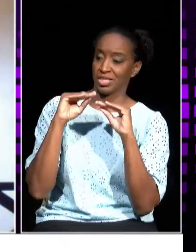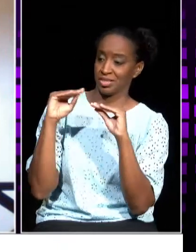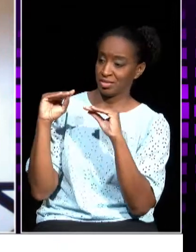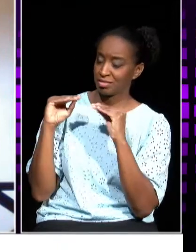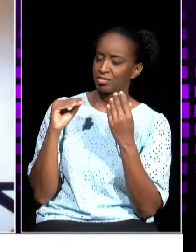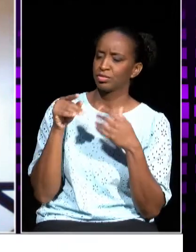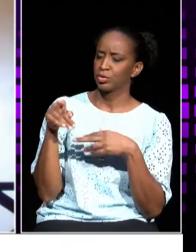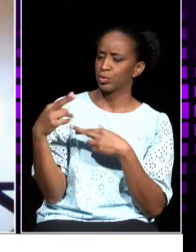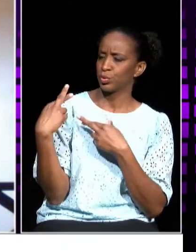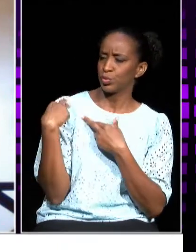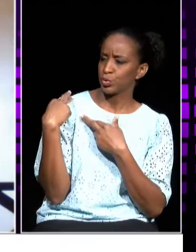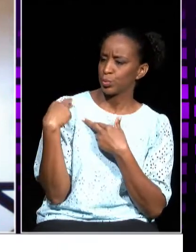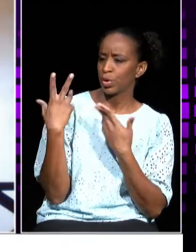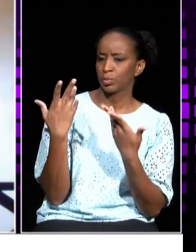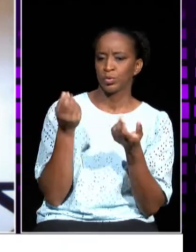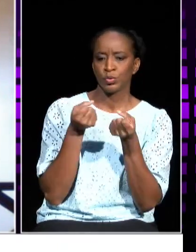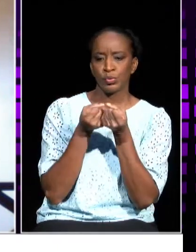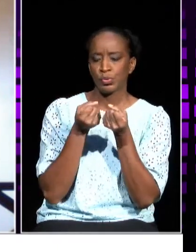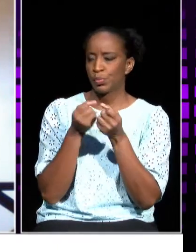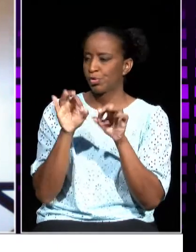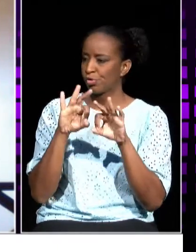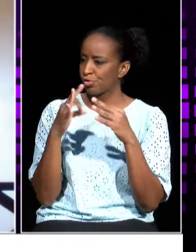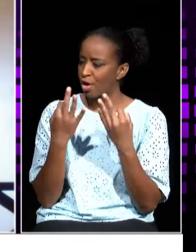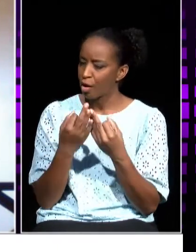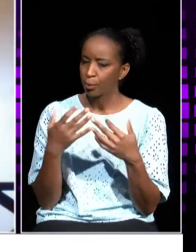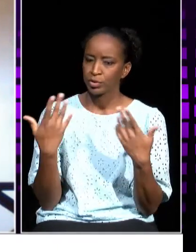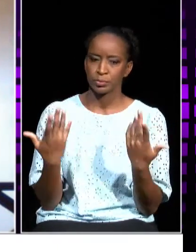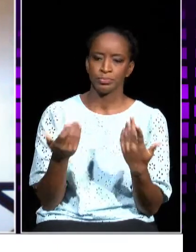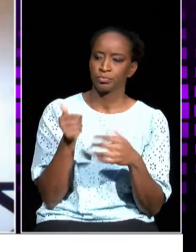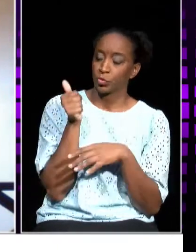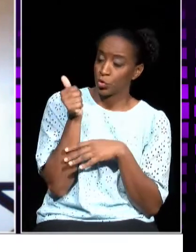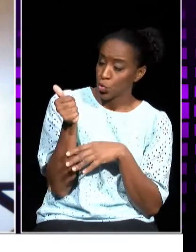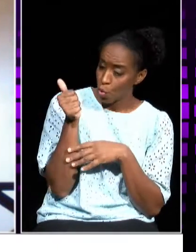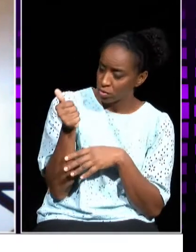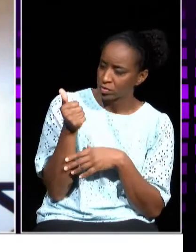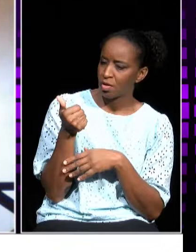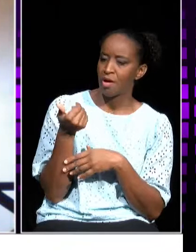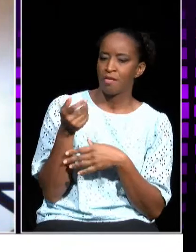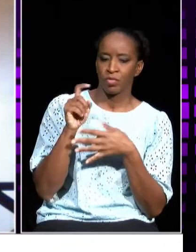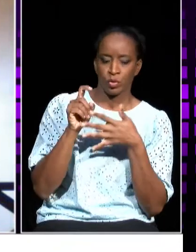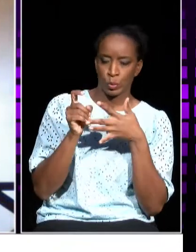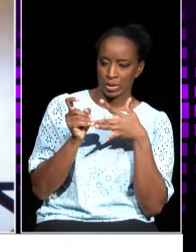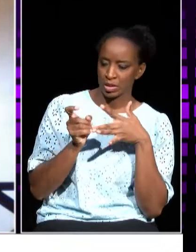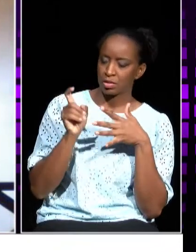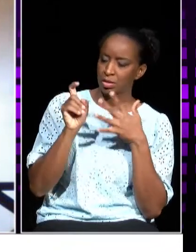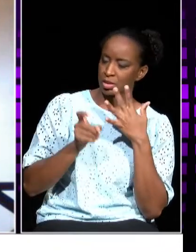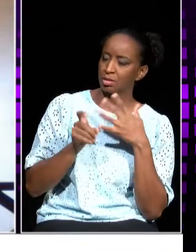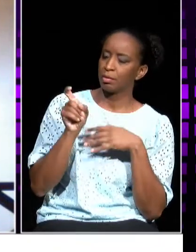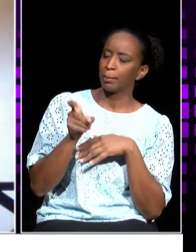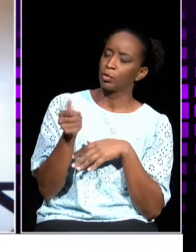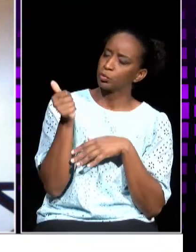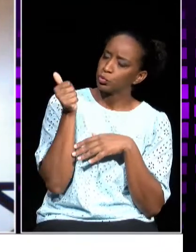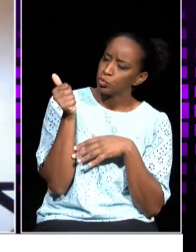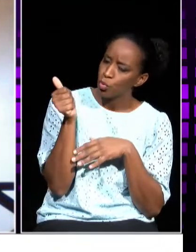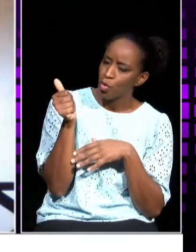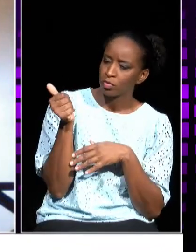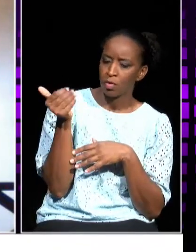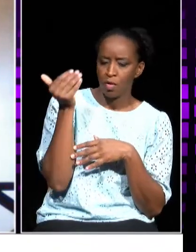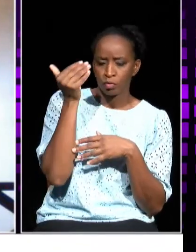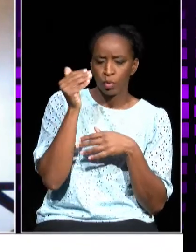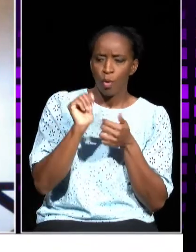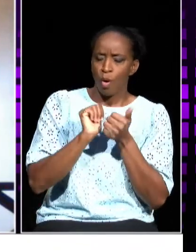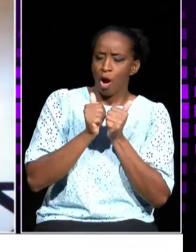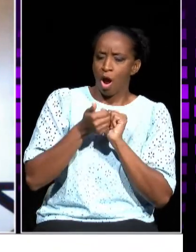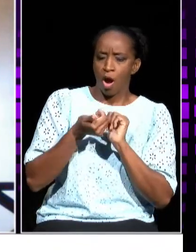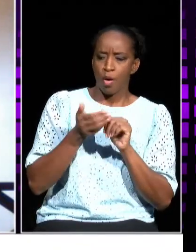responsibility to country. We must also put ourselves in a position, as Ms. Clarke started to say, we